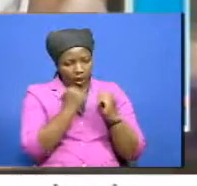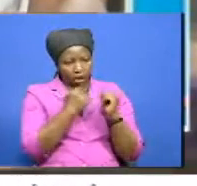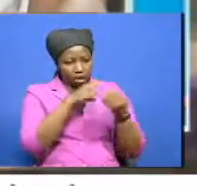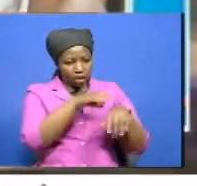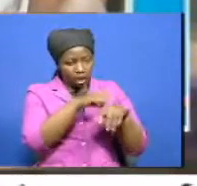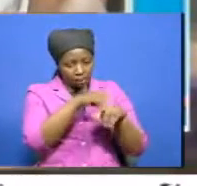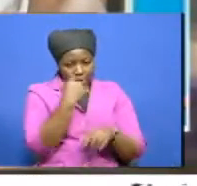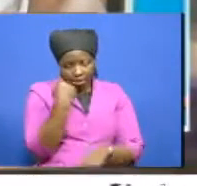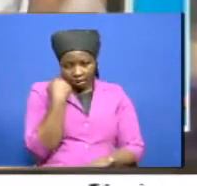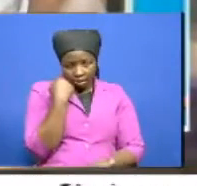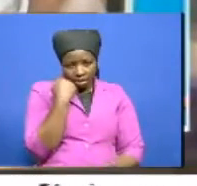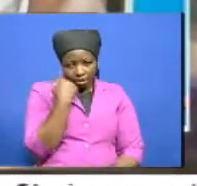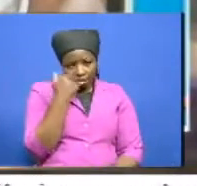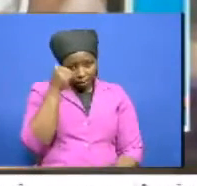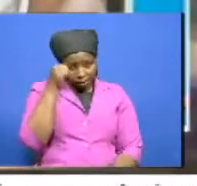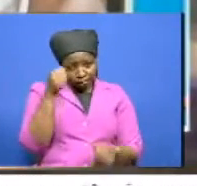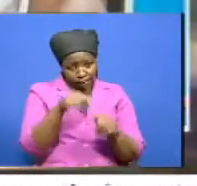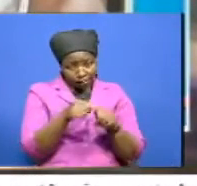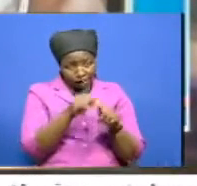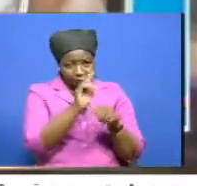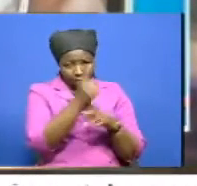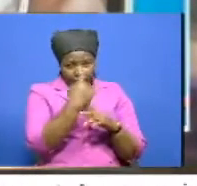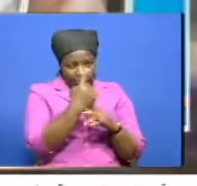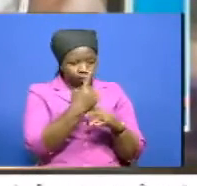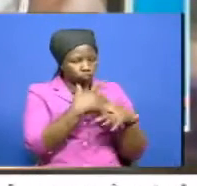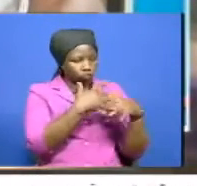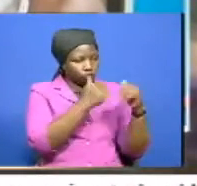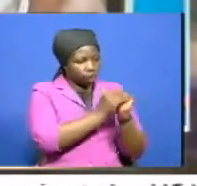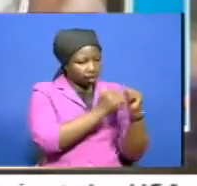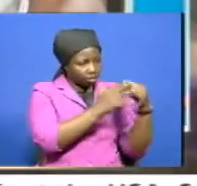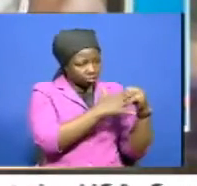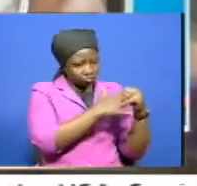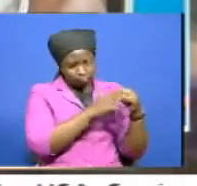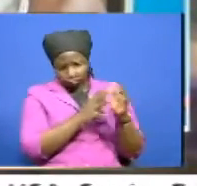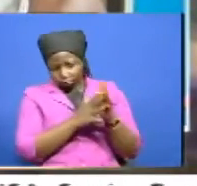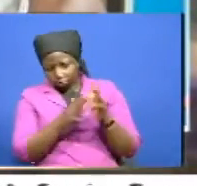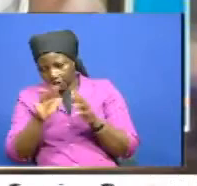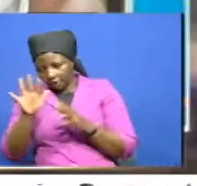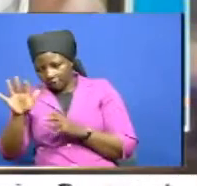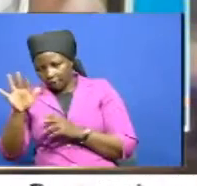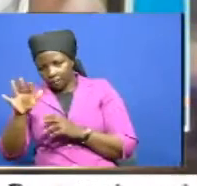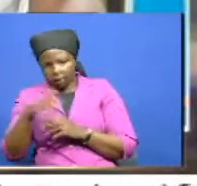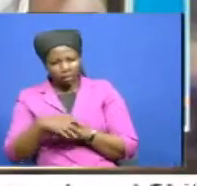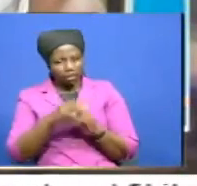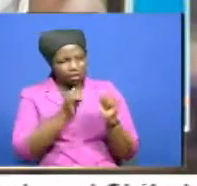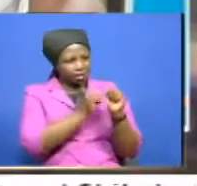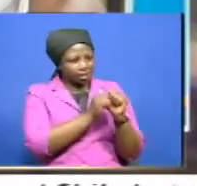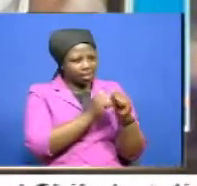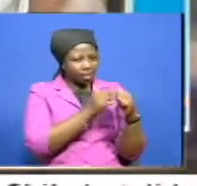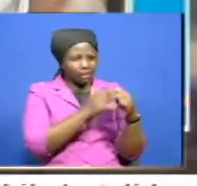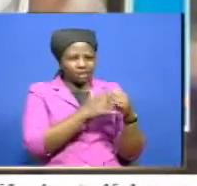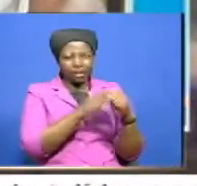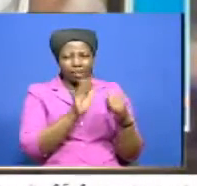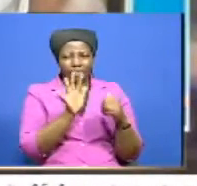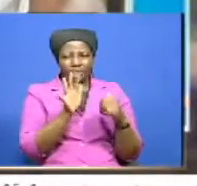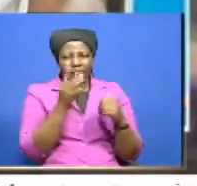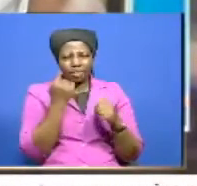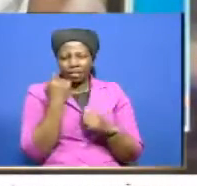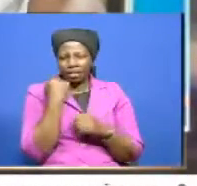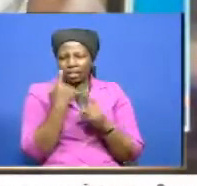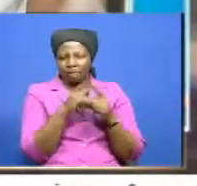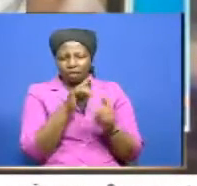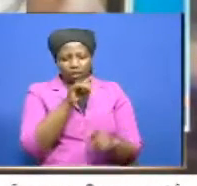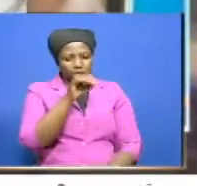first match was 19-5. Again, 19 points for Shuja yesterday, but Spain seemed to be finding